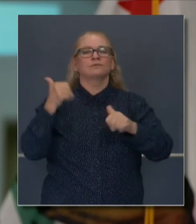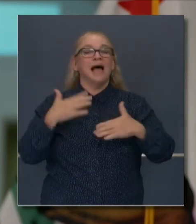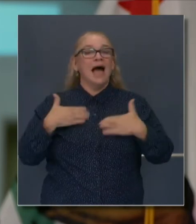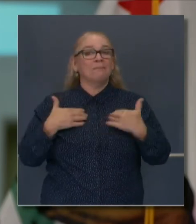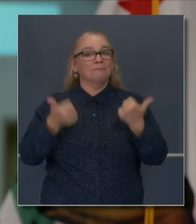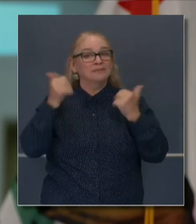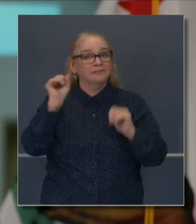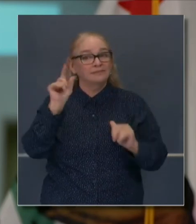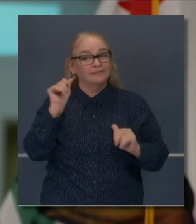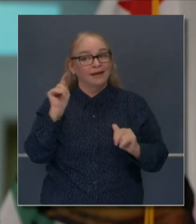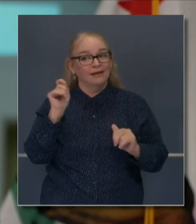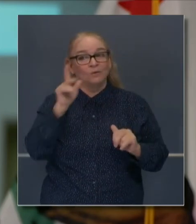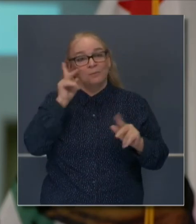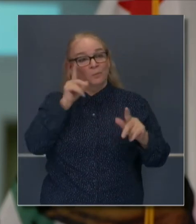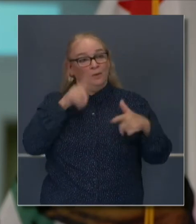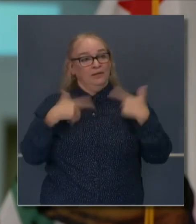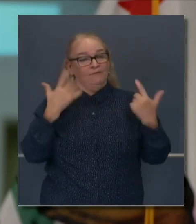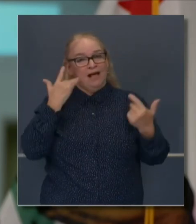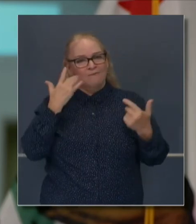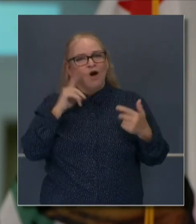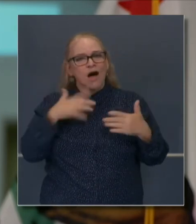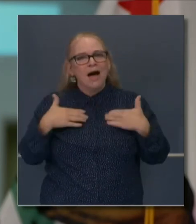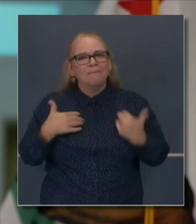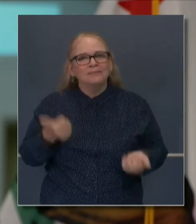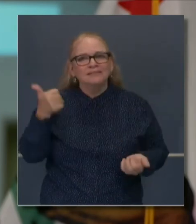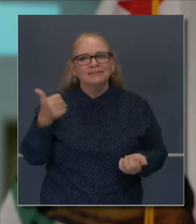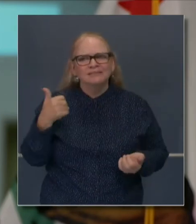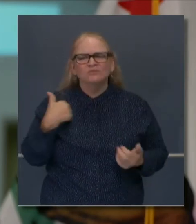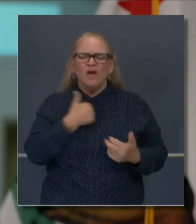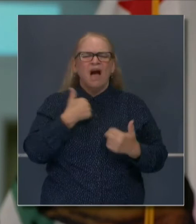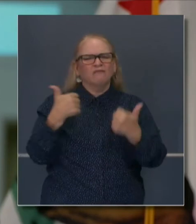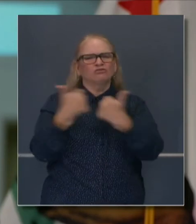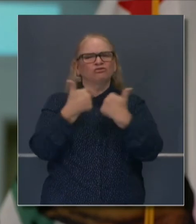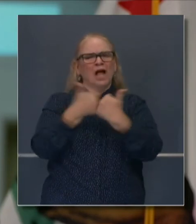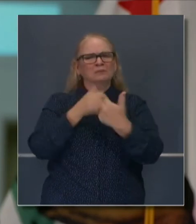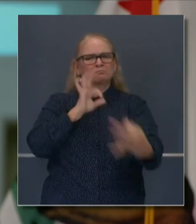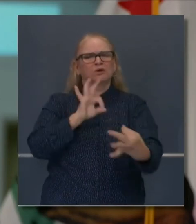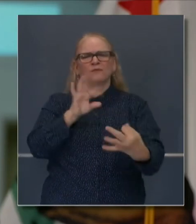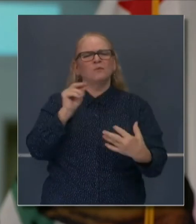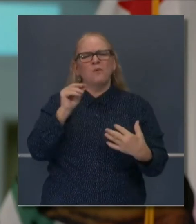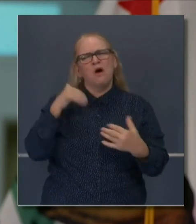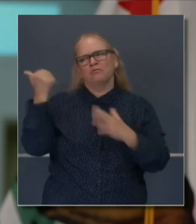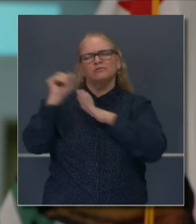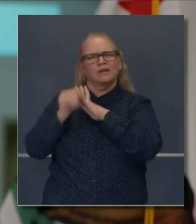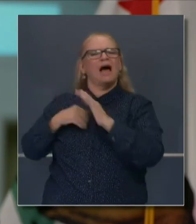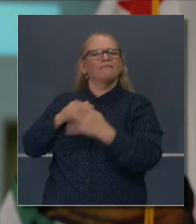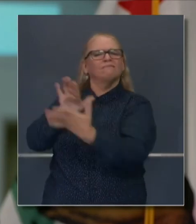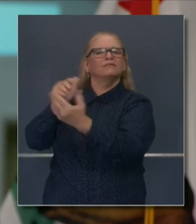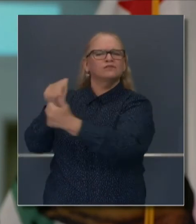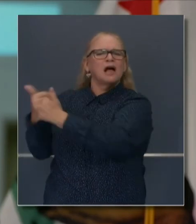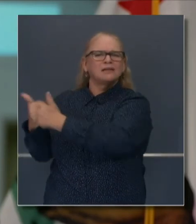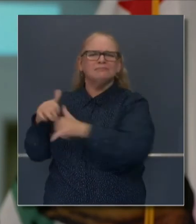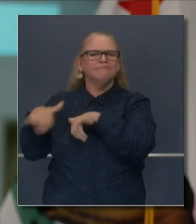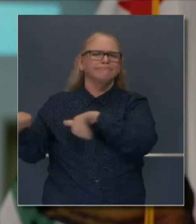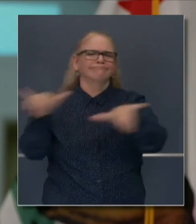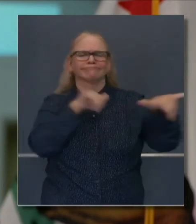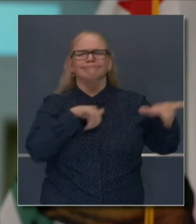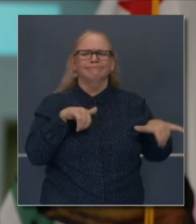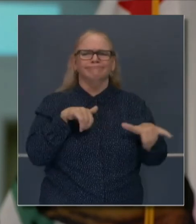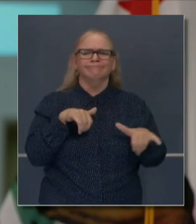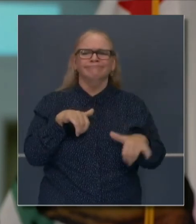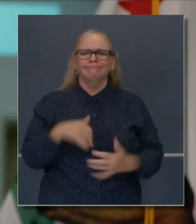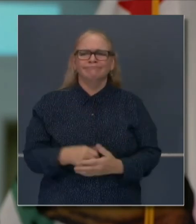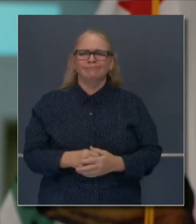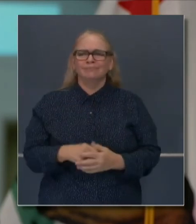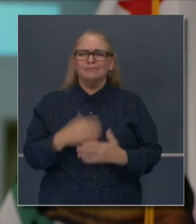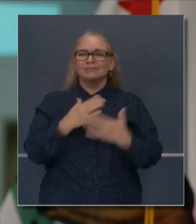we're challenged at this time, as every state in this country challenged at this time, and states that haven't had to struggle